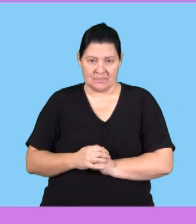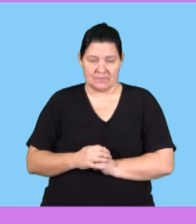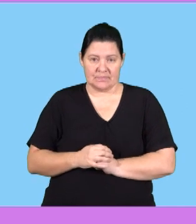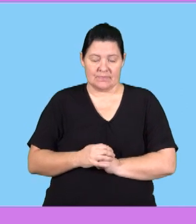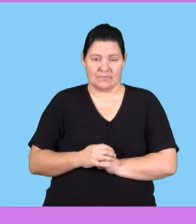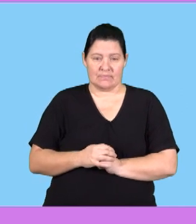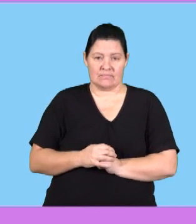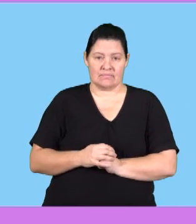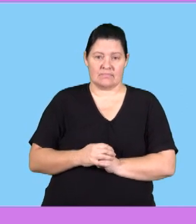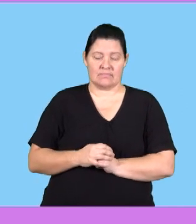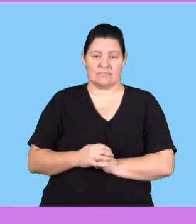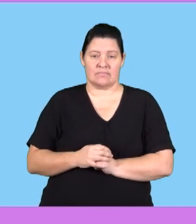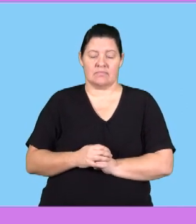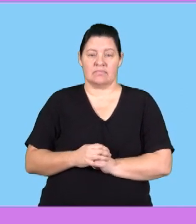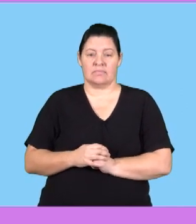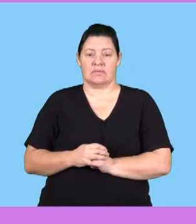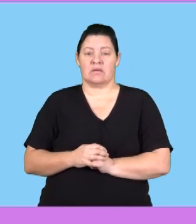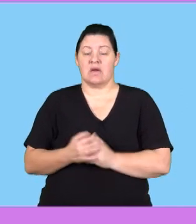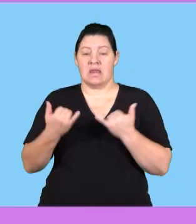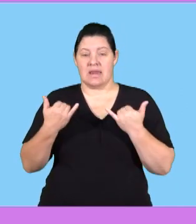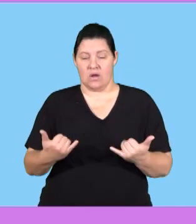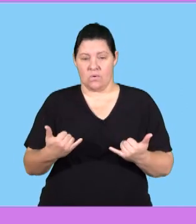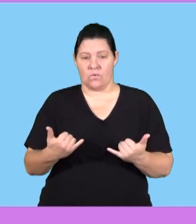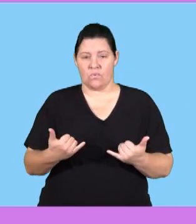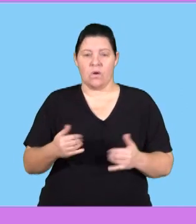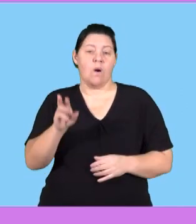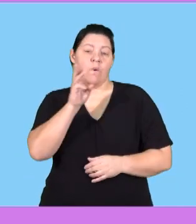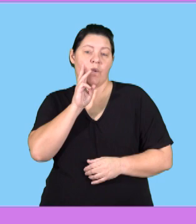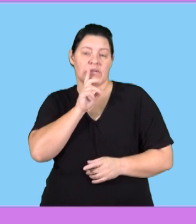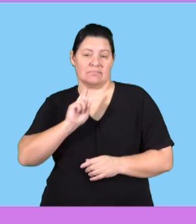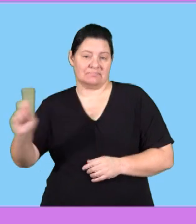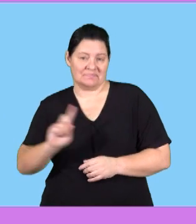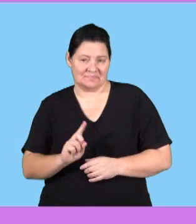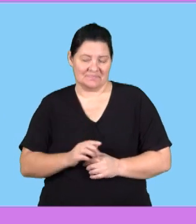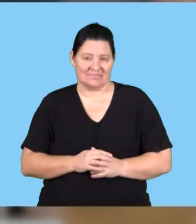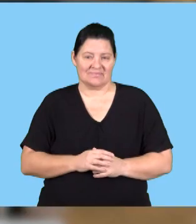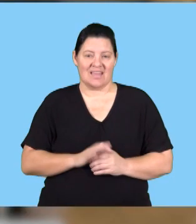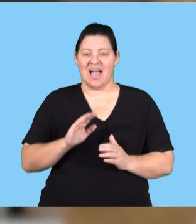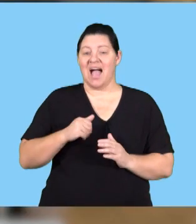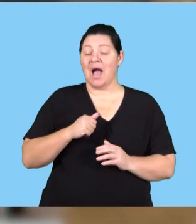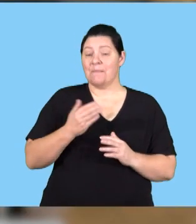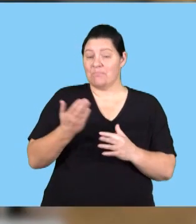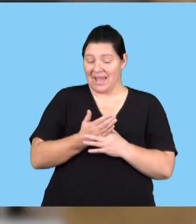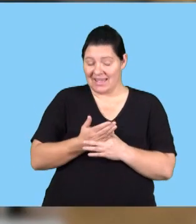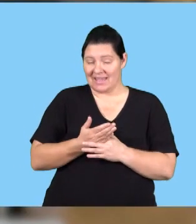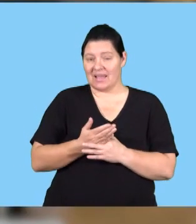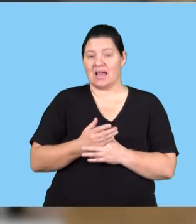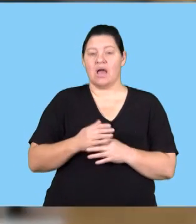53.33 kilometers. Now I want you to just have a glass of water